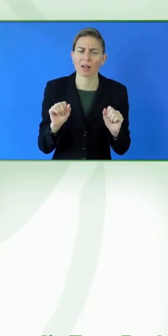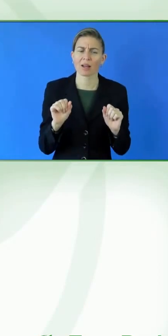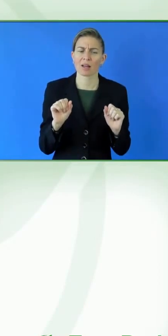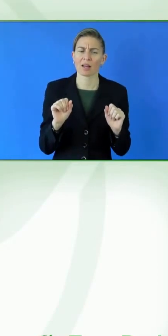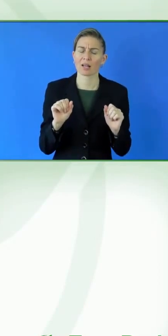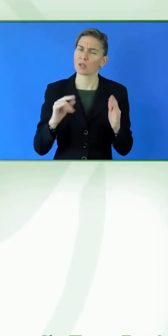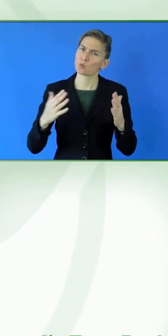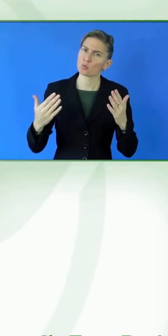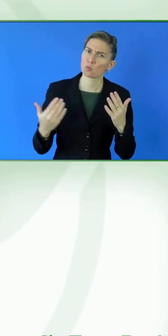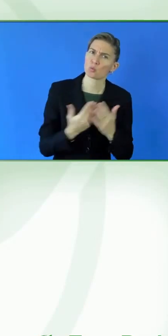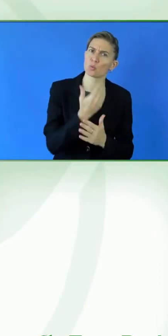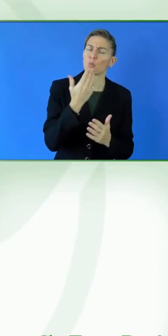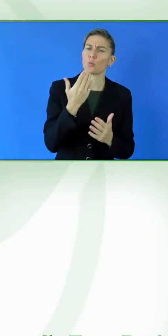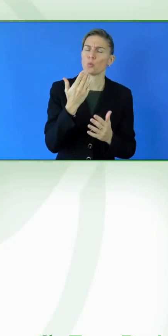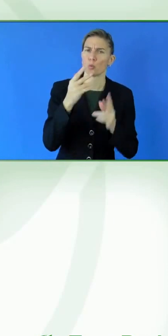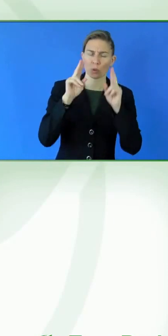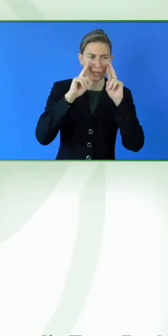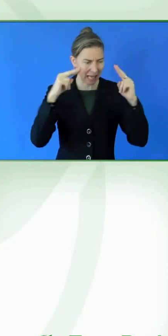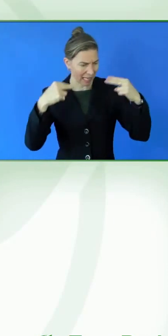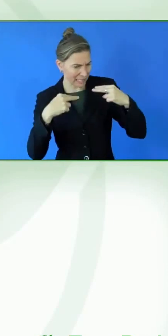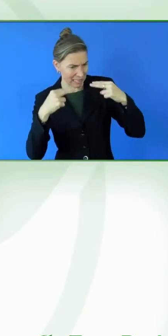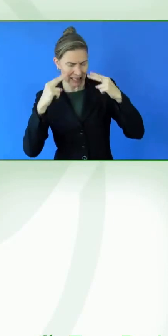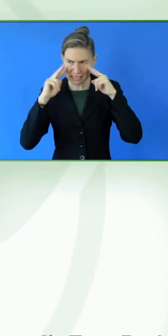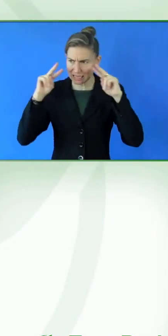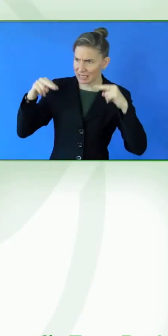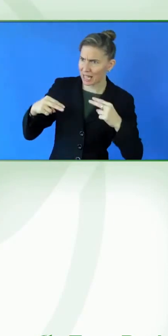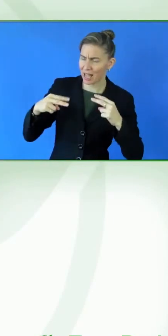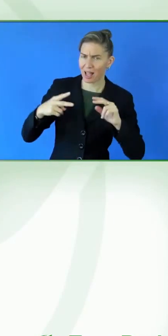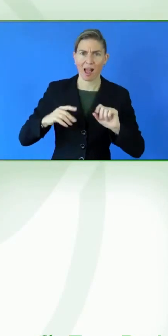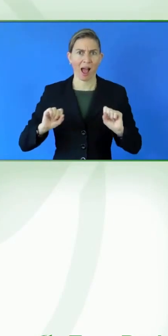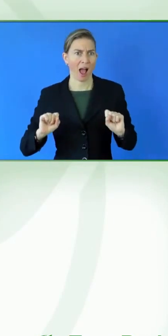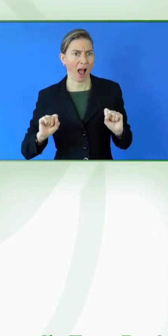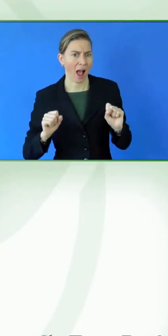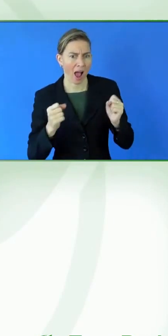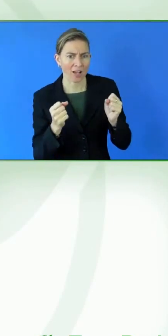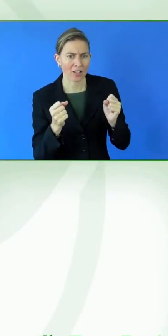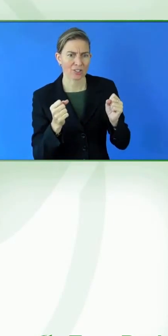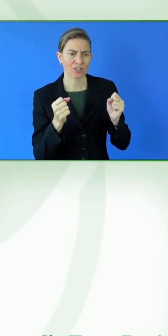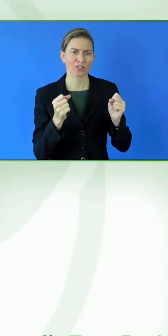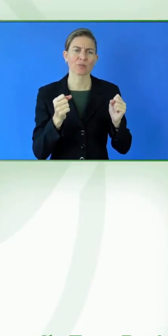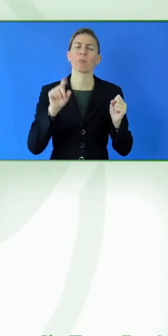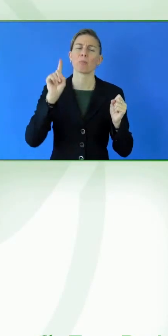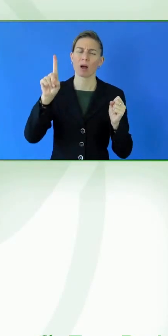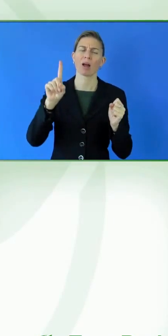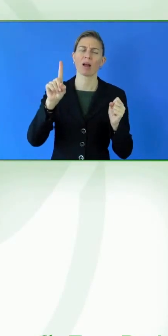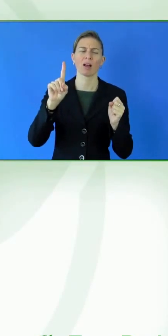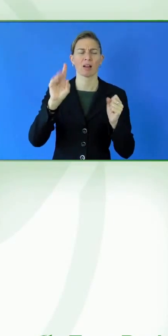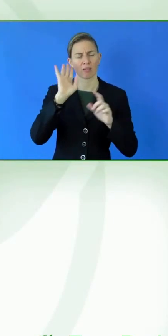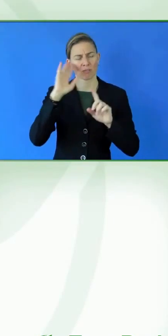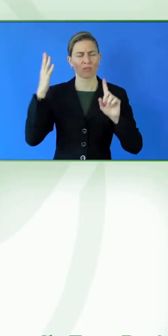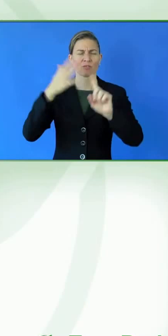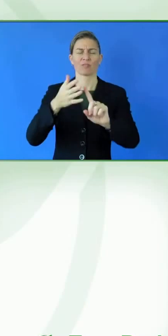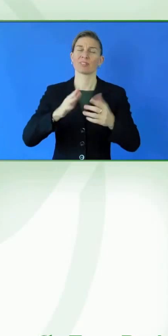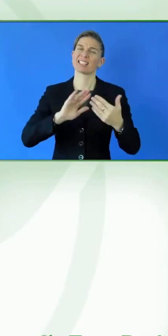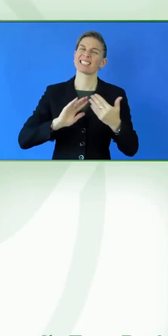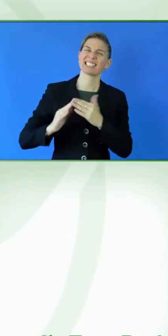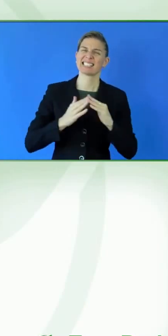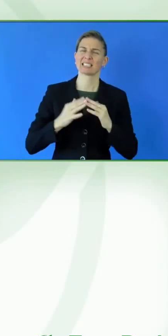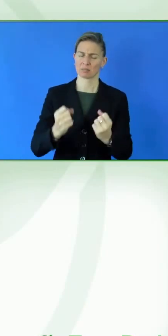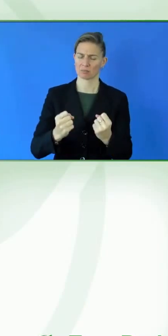actions. But together, we'll strengthen Cities for All to really have cities where we all